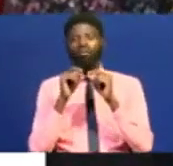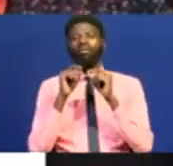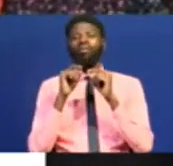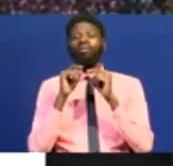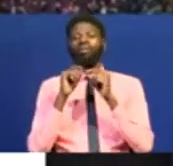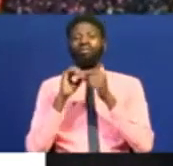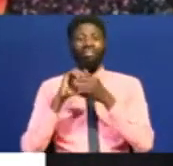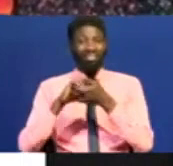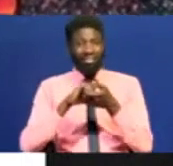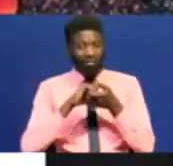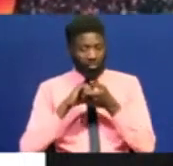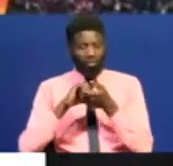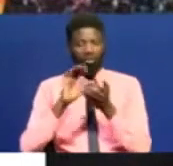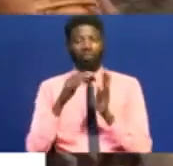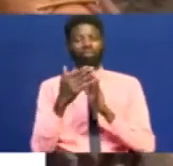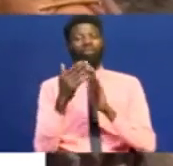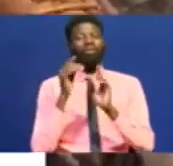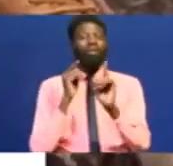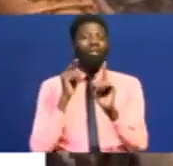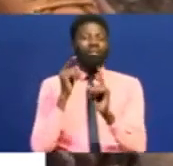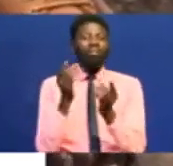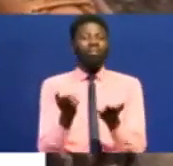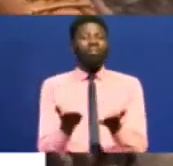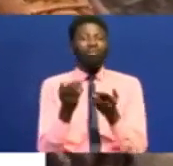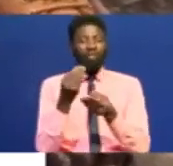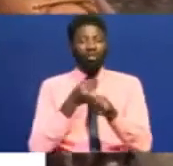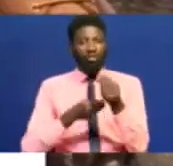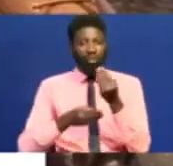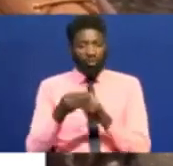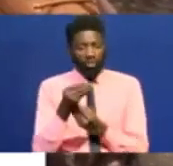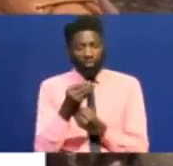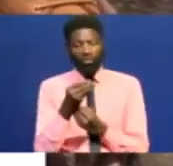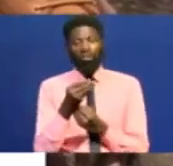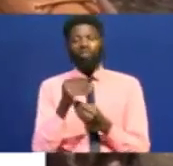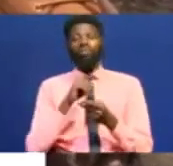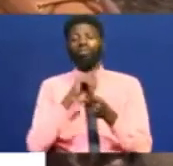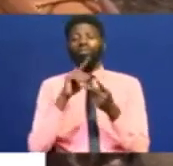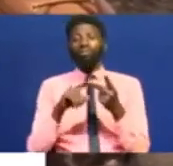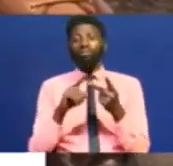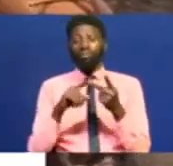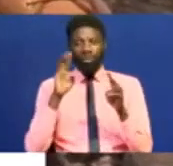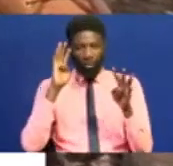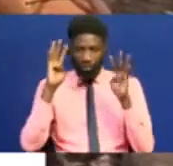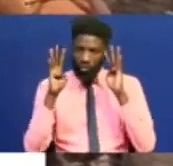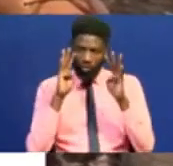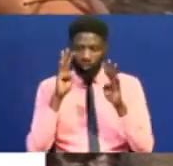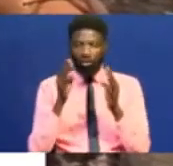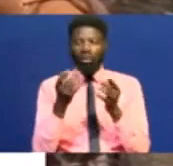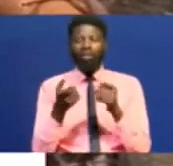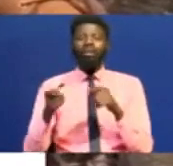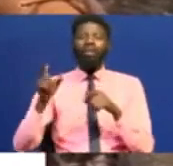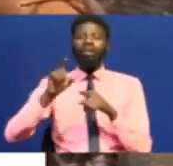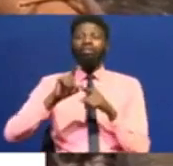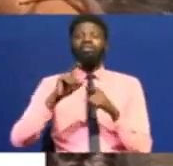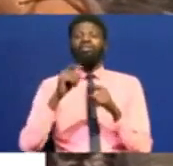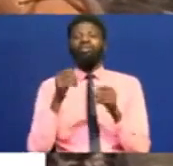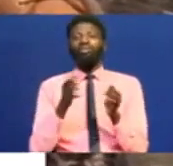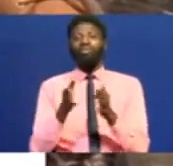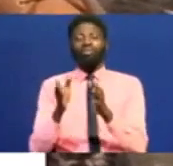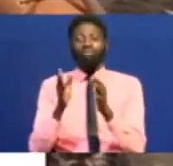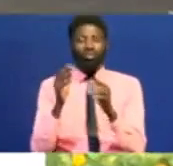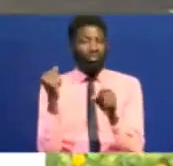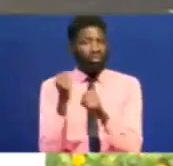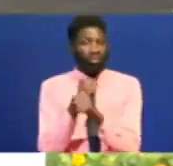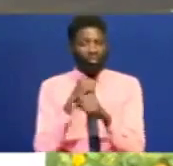wa uchumi, ubunifu na kuongeza nafasi za ajira katika ulimwengu wa sasa unaokabiliwa na changamoto si